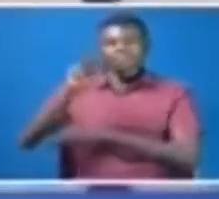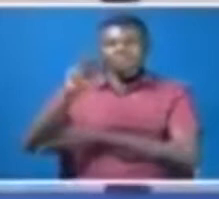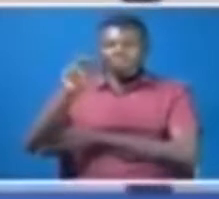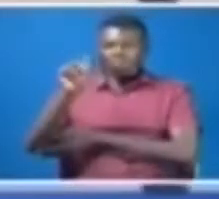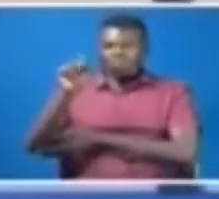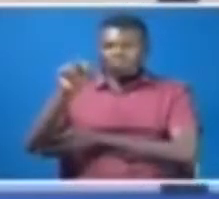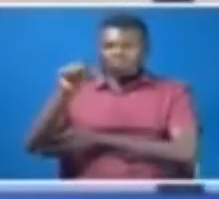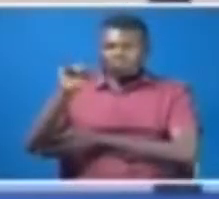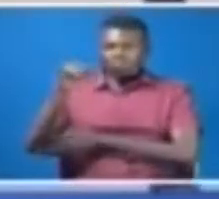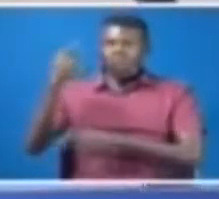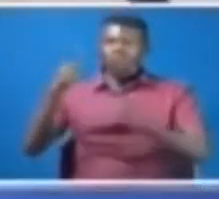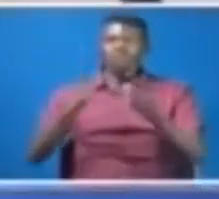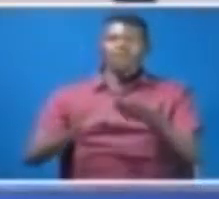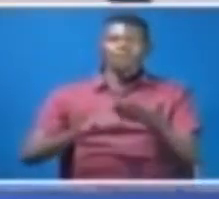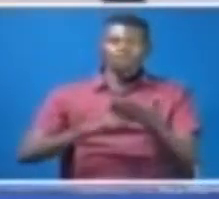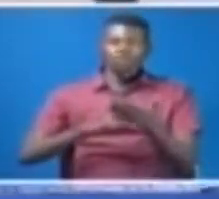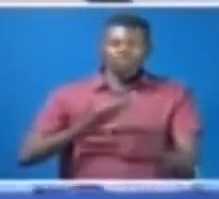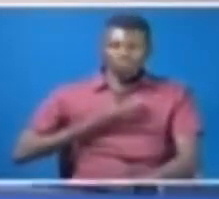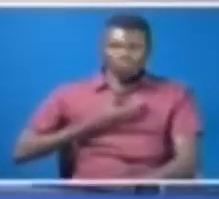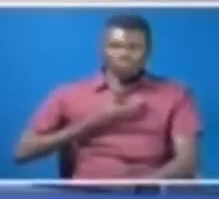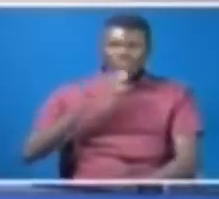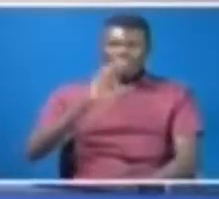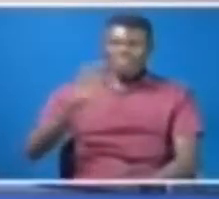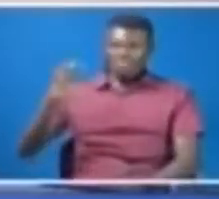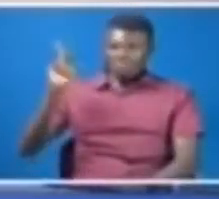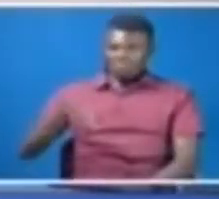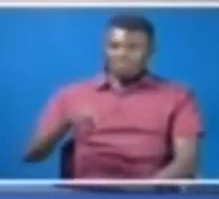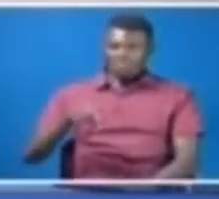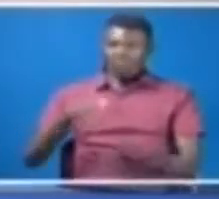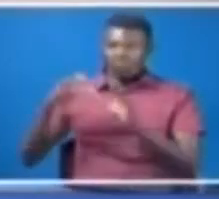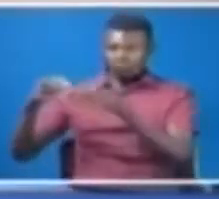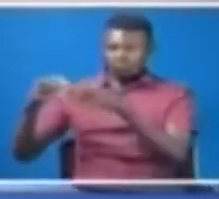who scooped bronze in CCP division of marksman.